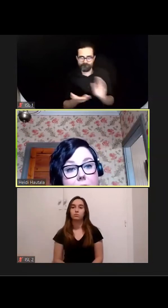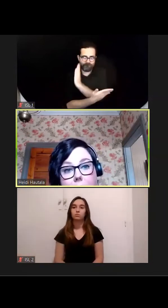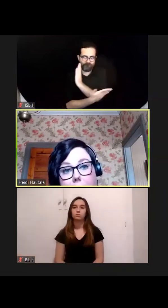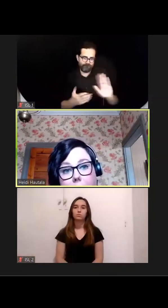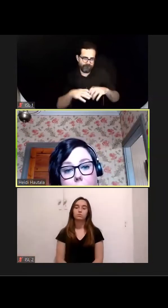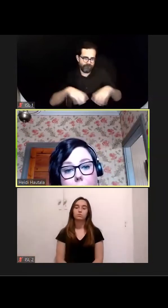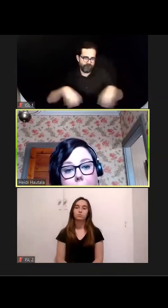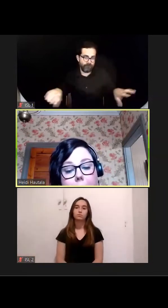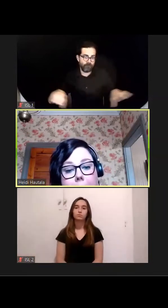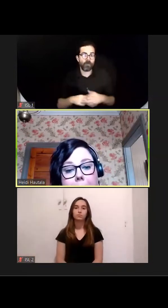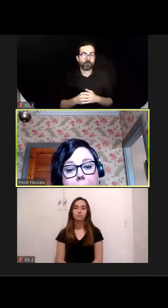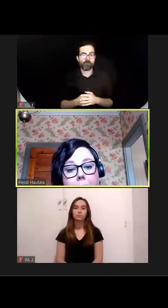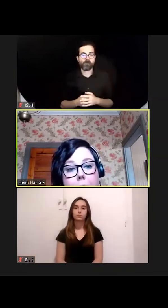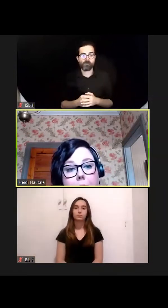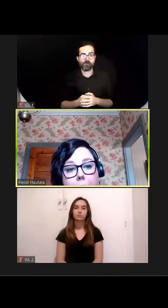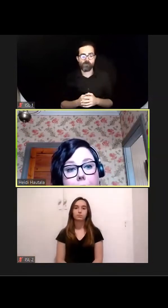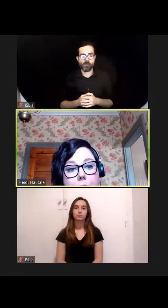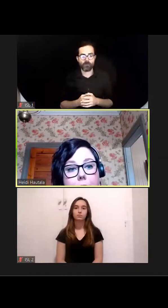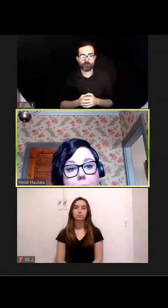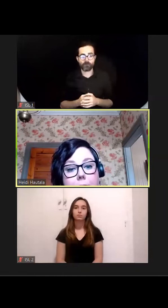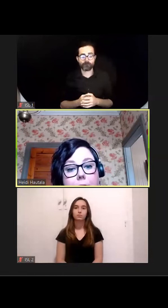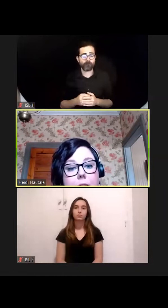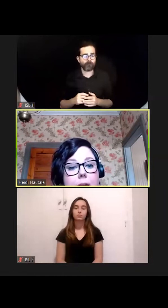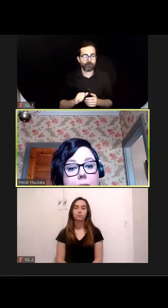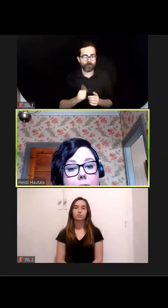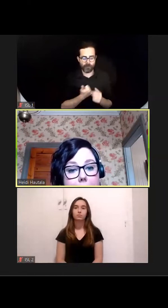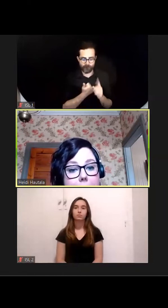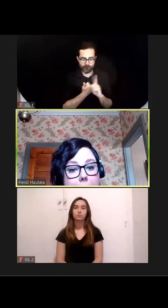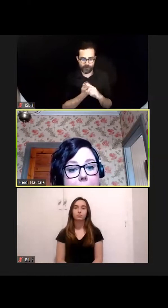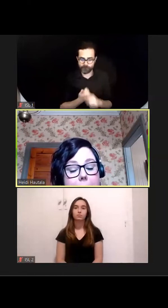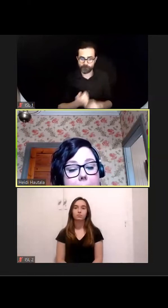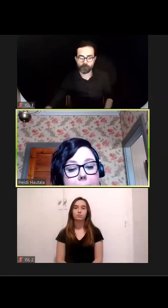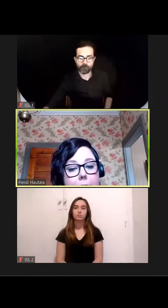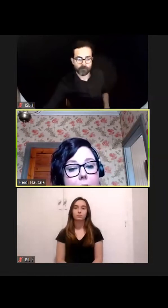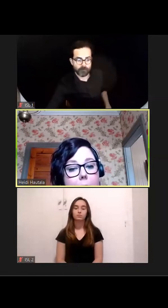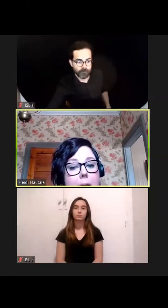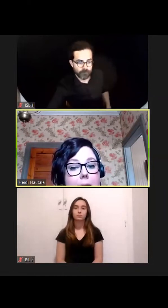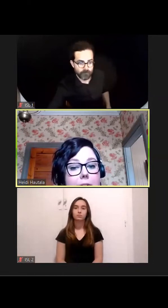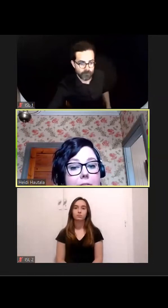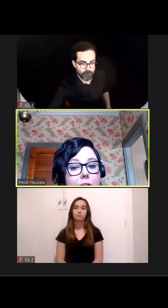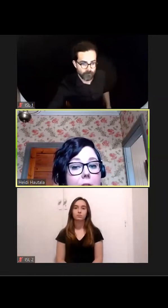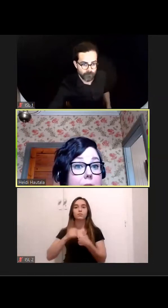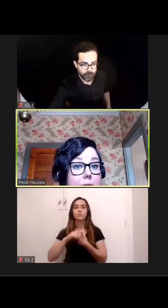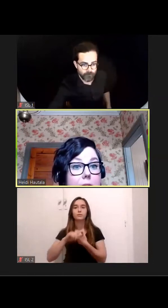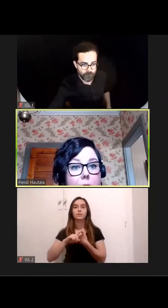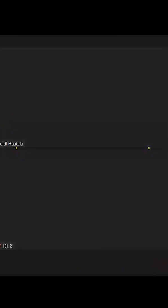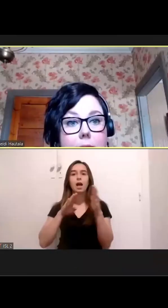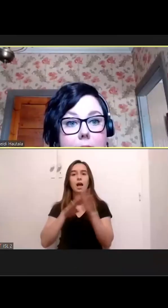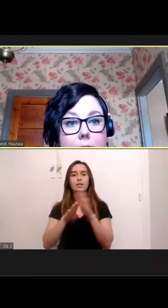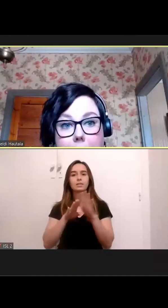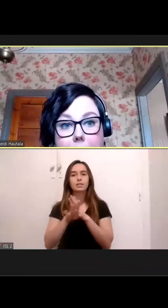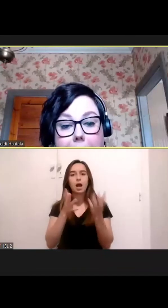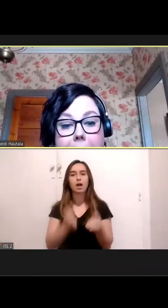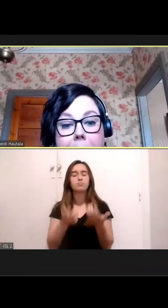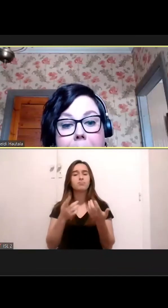digital inclusion. First, there is accessibility, and there are many different challenges on